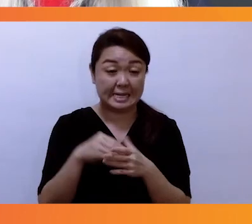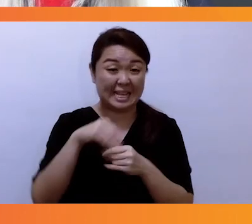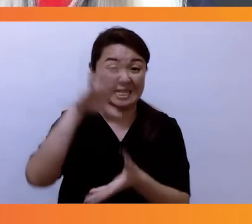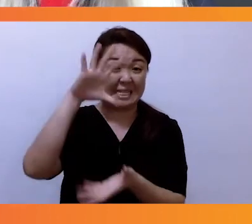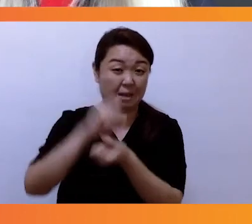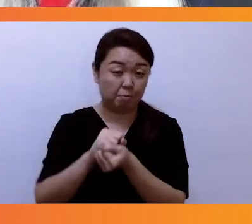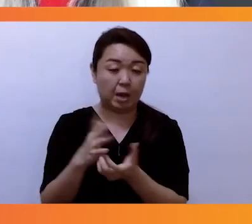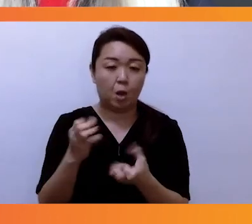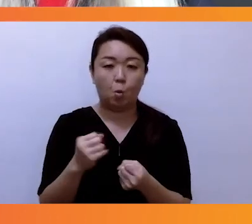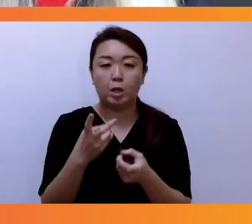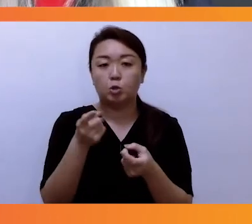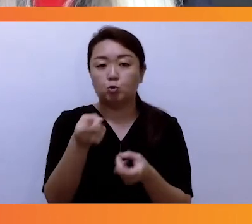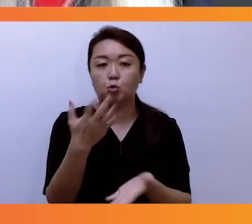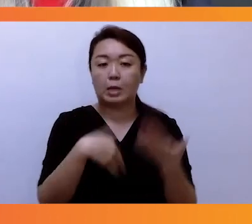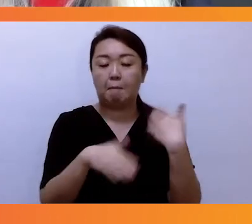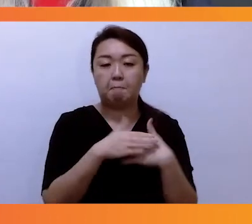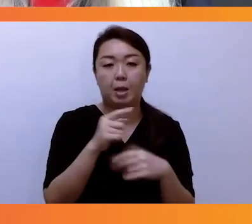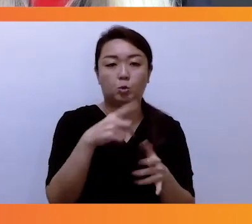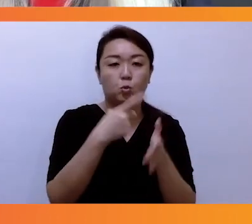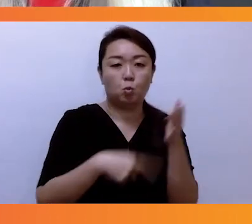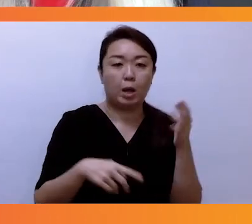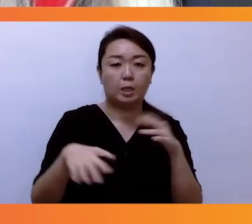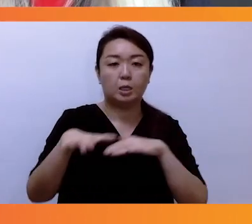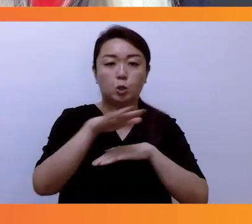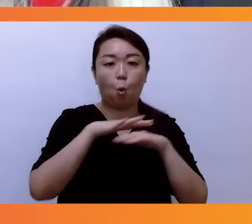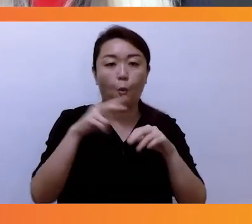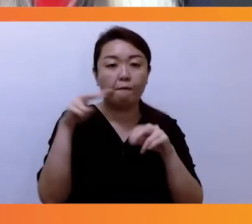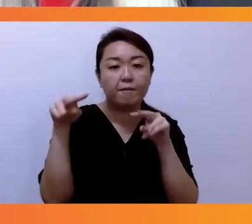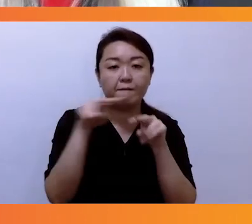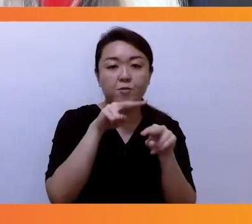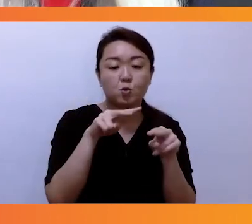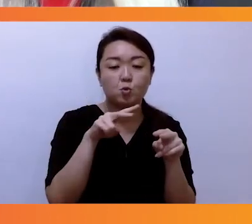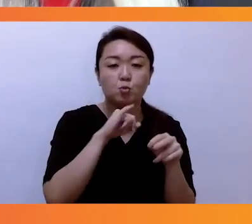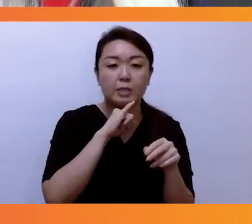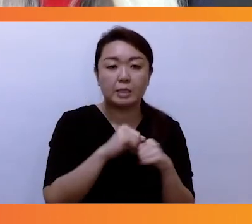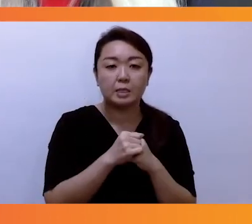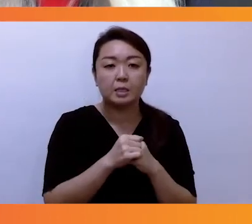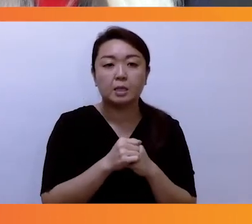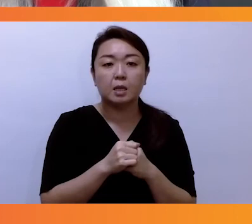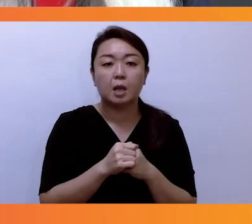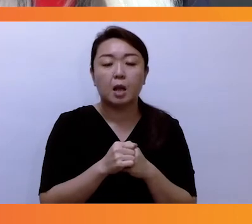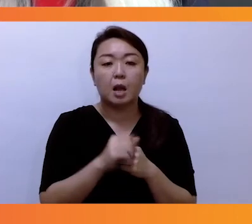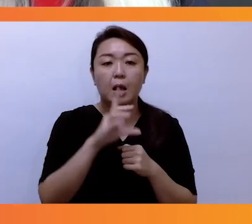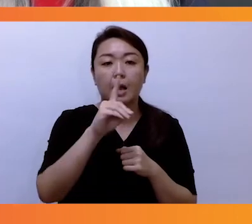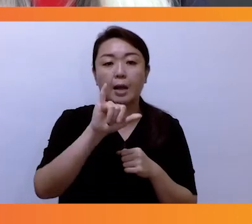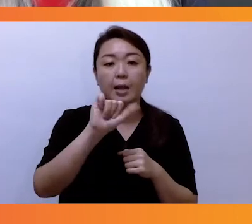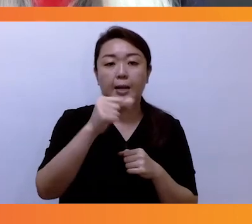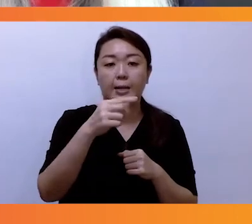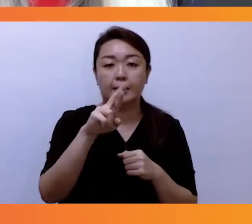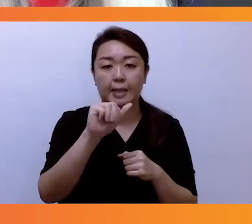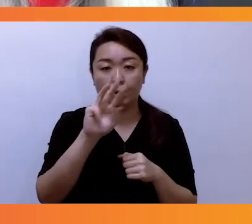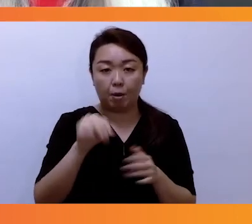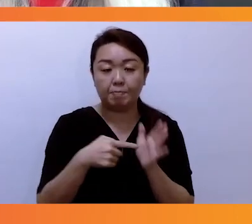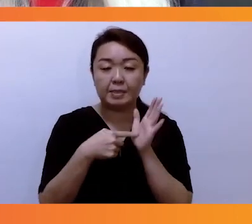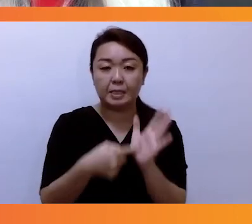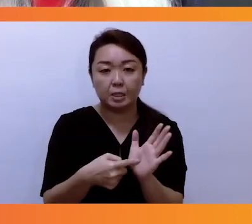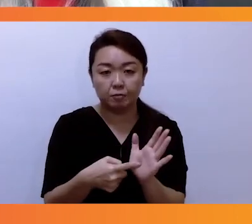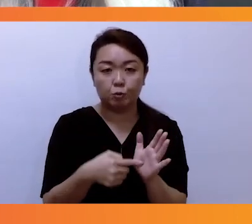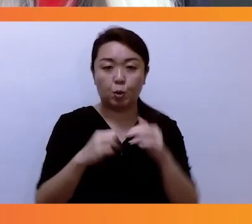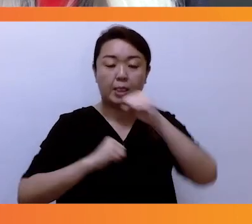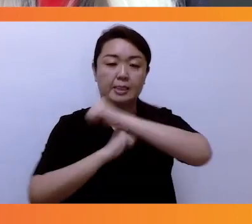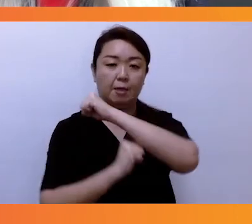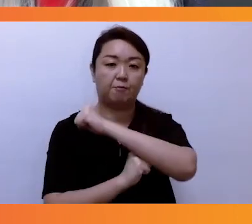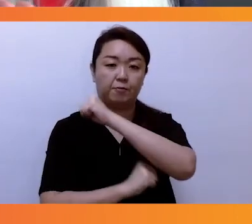Again, in summary, I just want to circle you back to what the overview was as well. The diagram gives